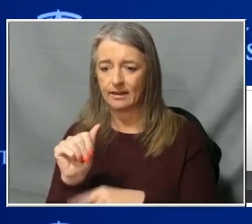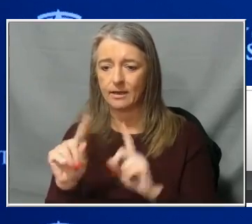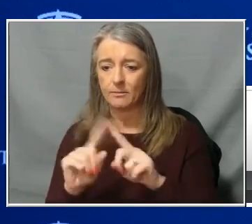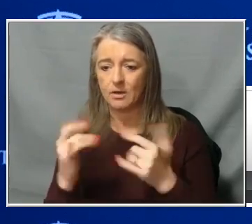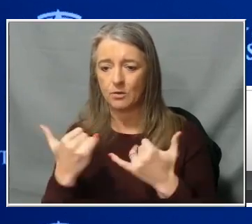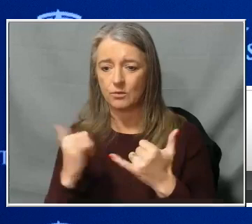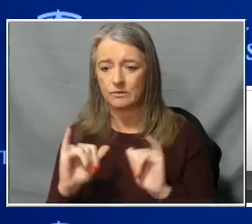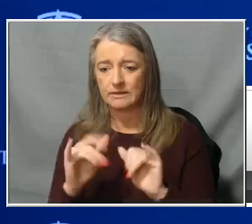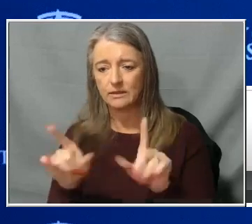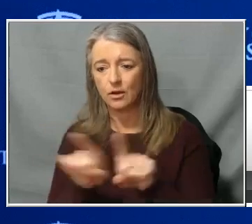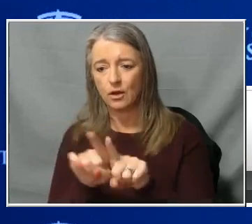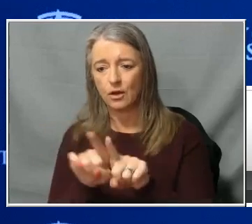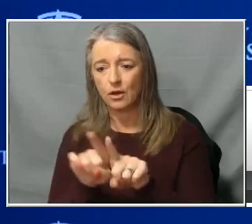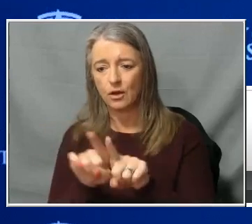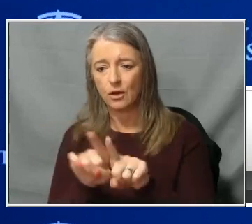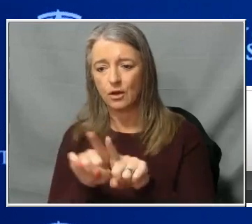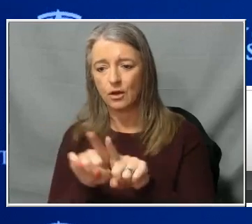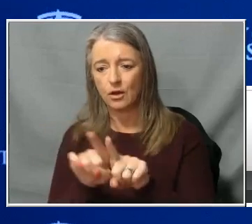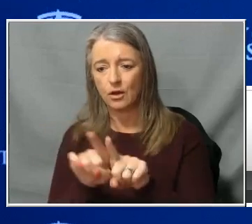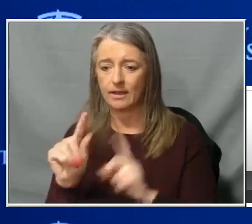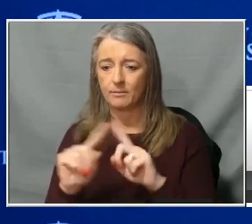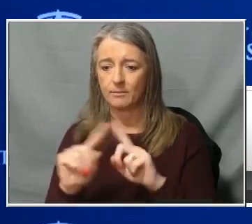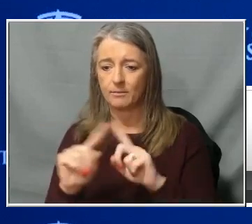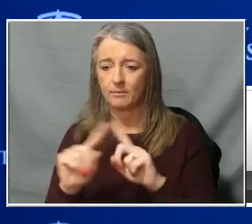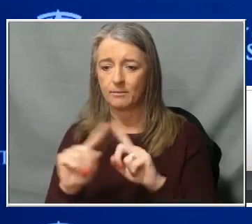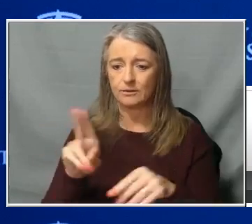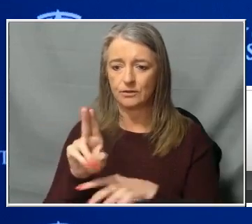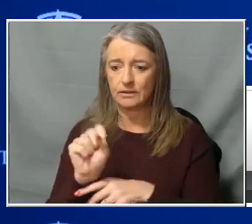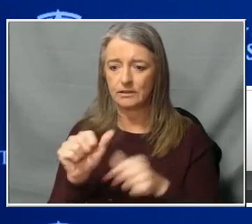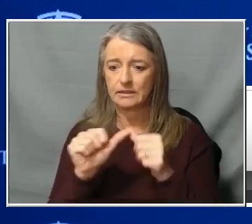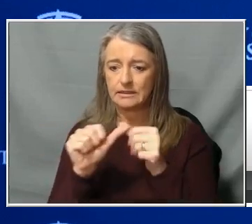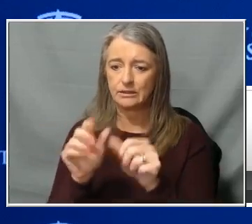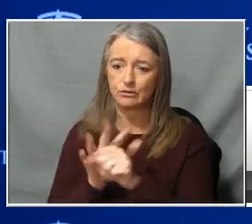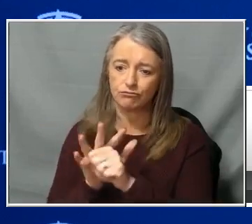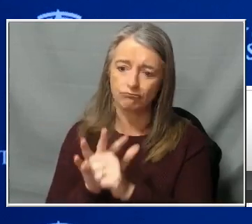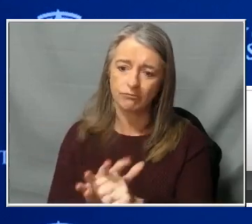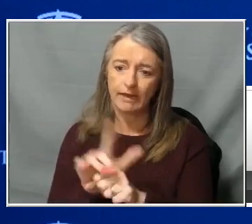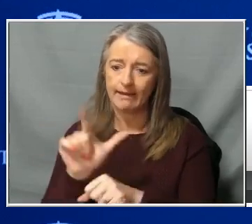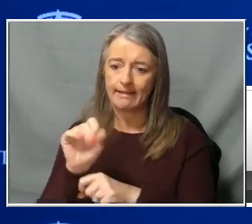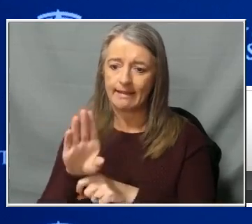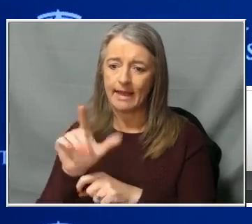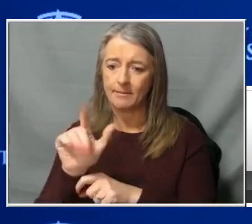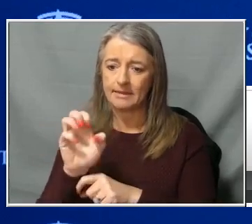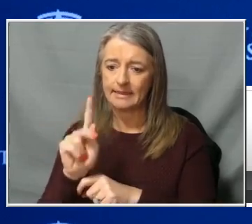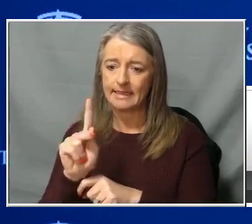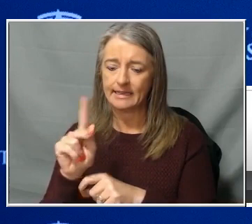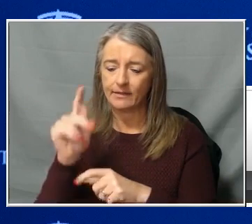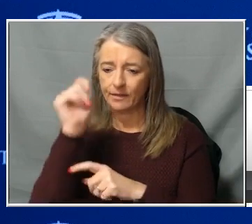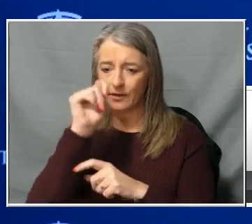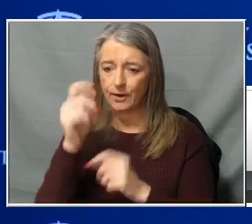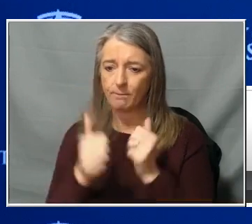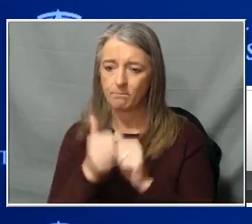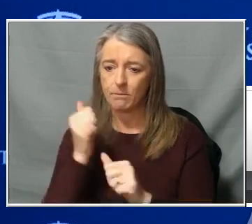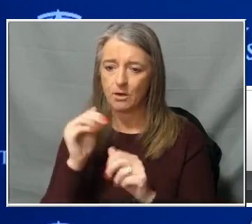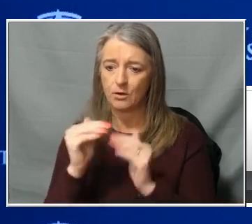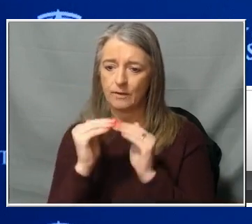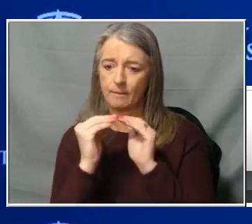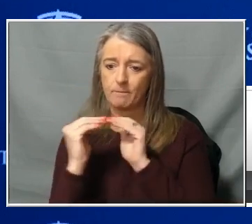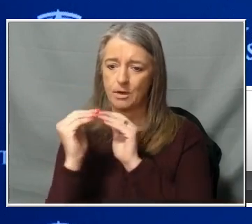know that there's a political agenda here in the United States continuing to press the lab leak theory when, again, most of the